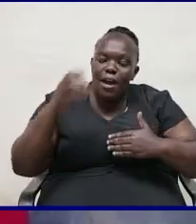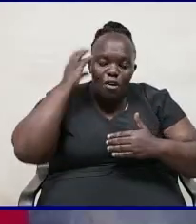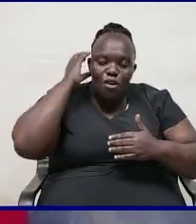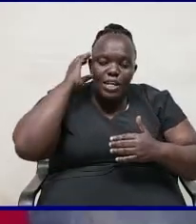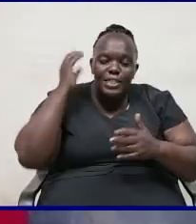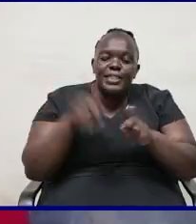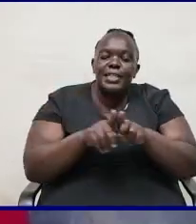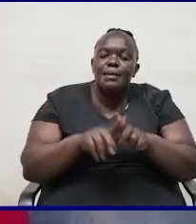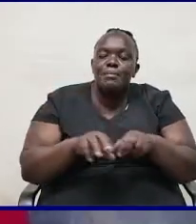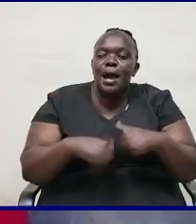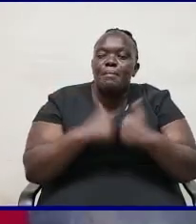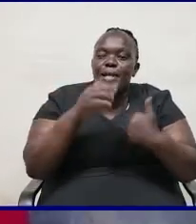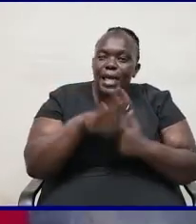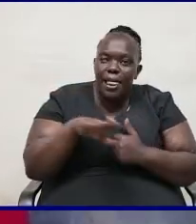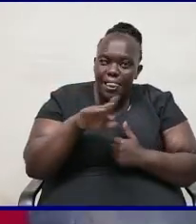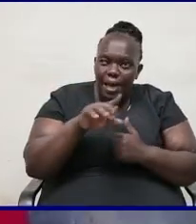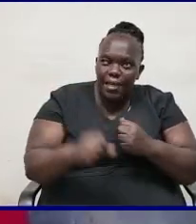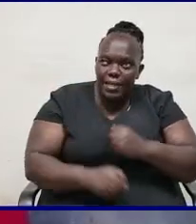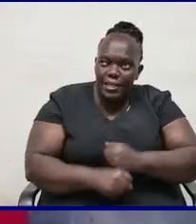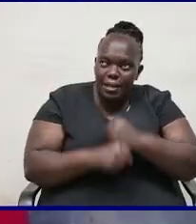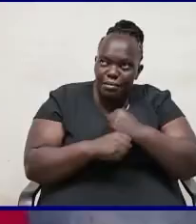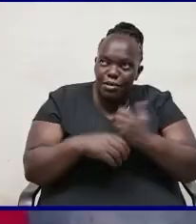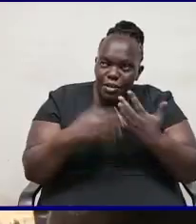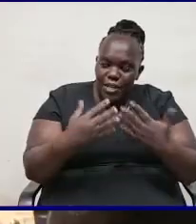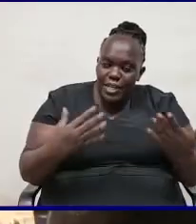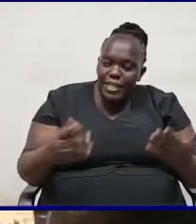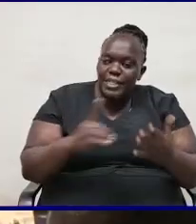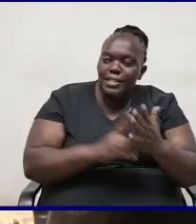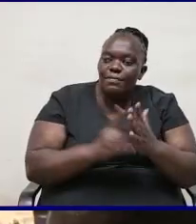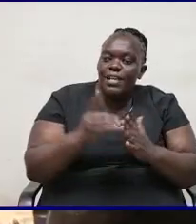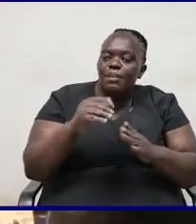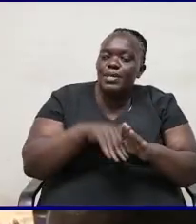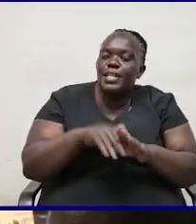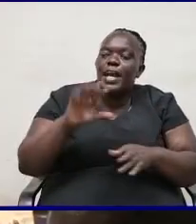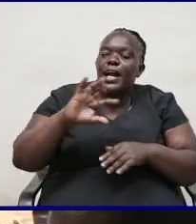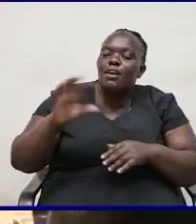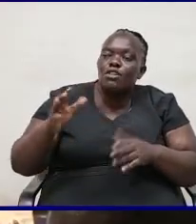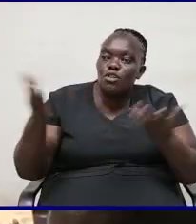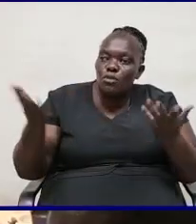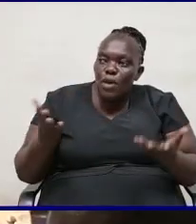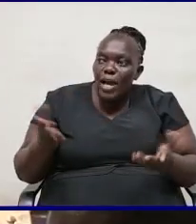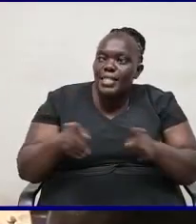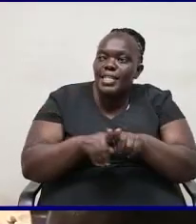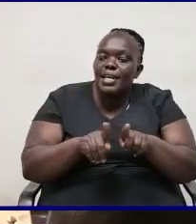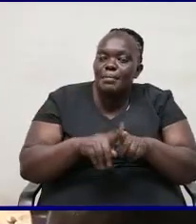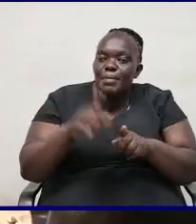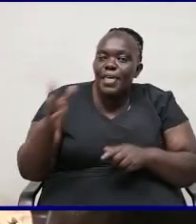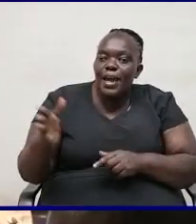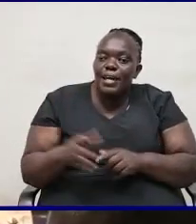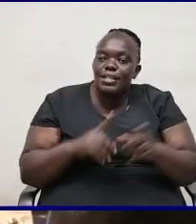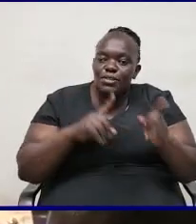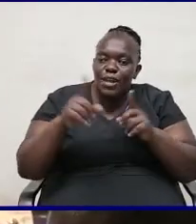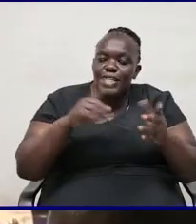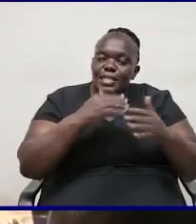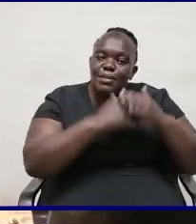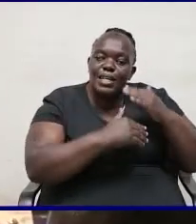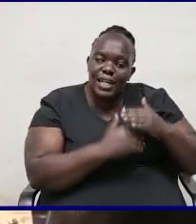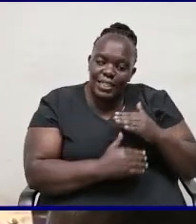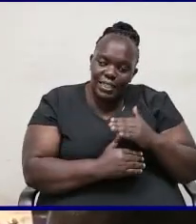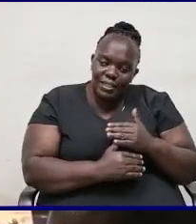like the one in Kilgoris. So they support product development in the counties. And where there are facilities that are tourism